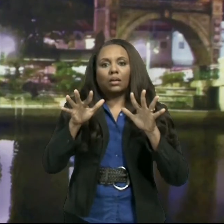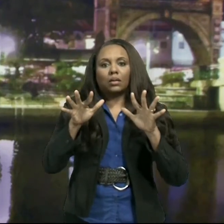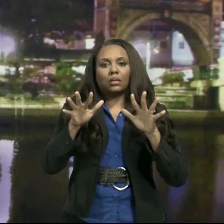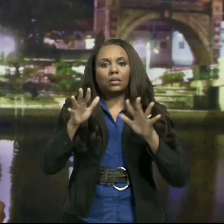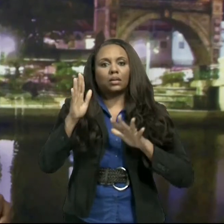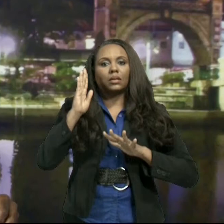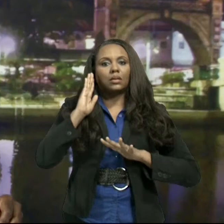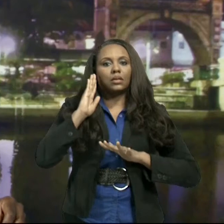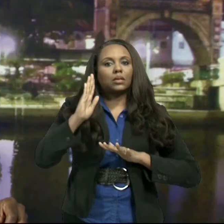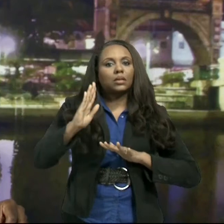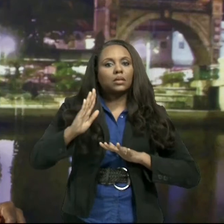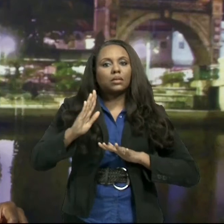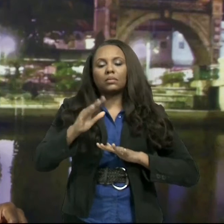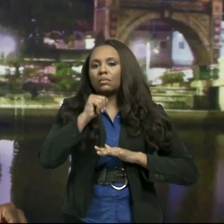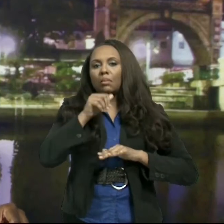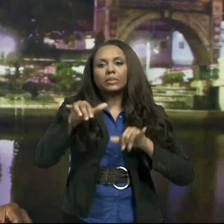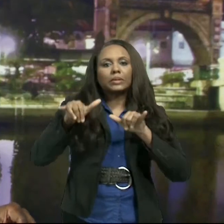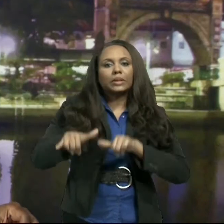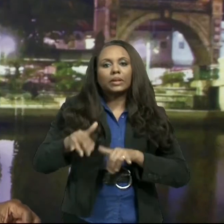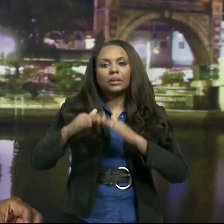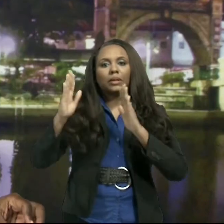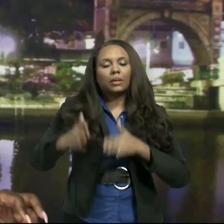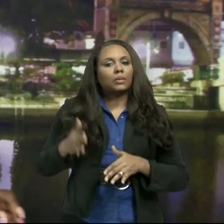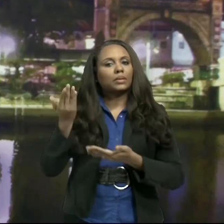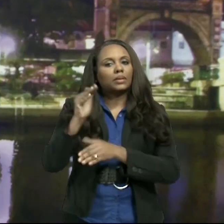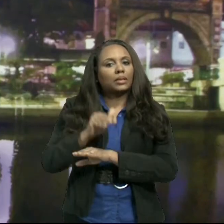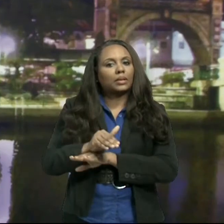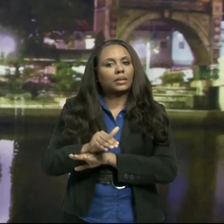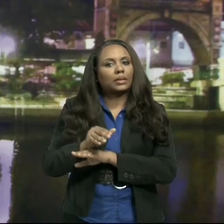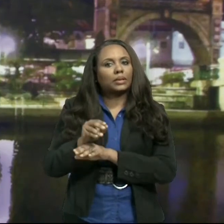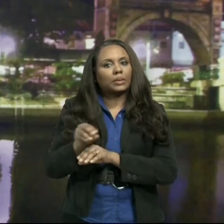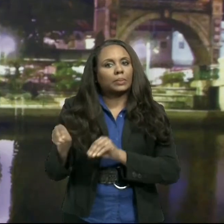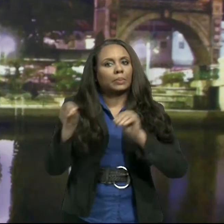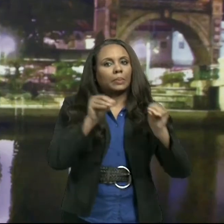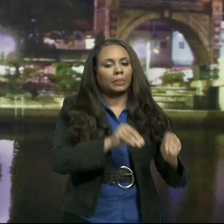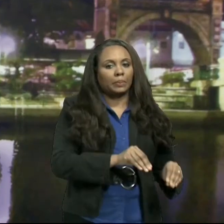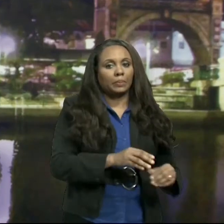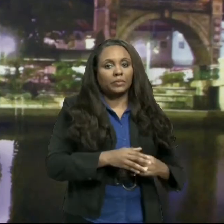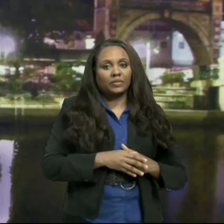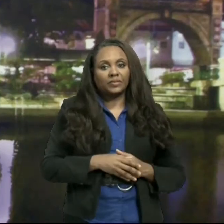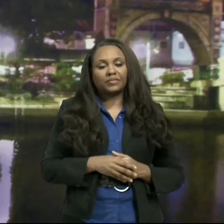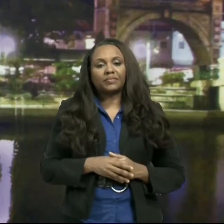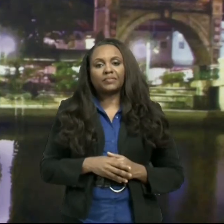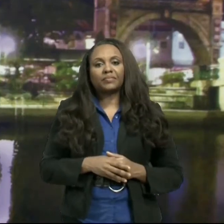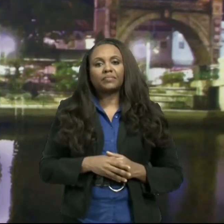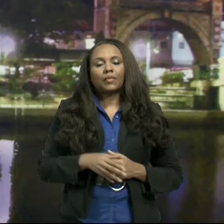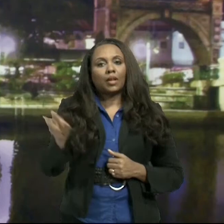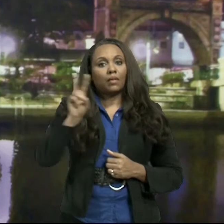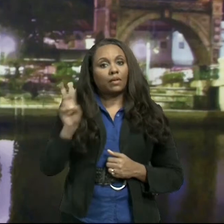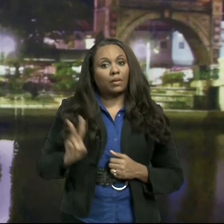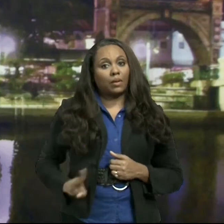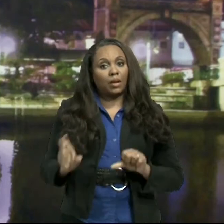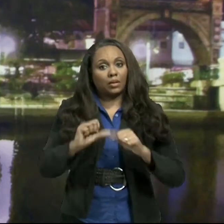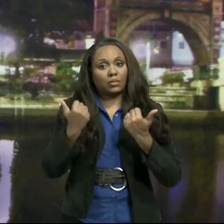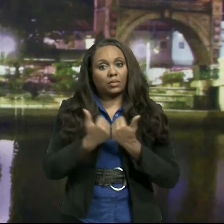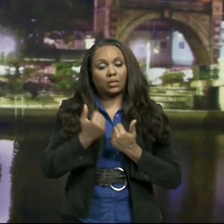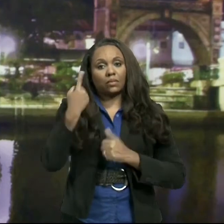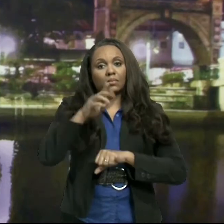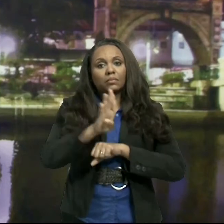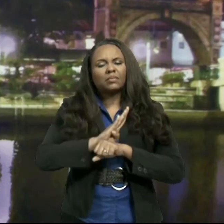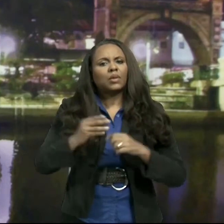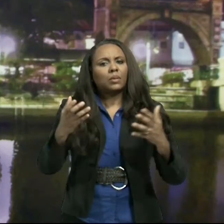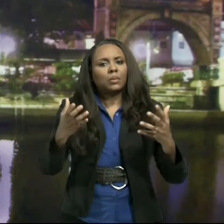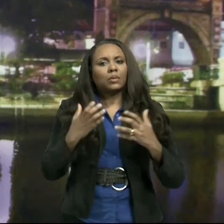heeding advice not to stay in the uninsured house tonight. The Venezuelan Association of Barbados